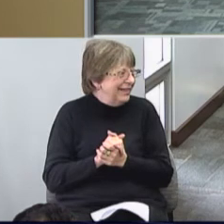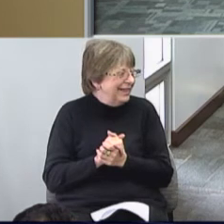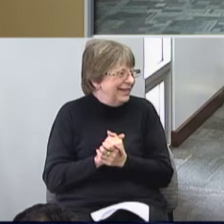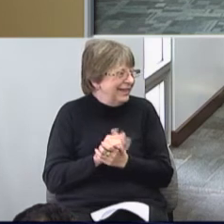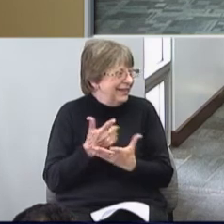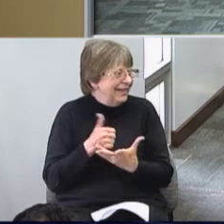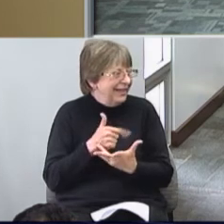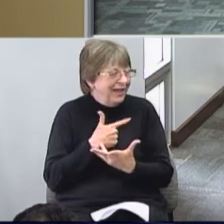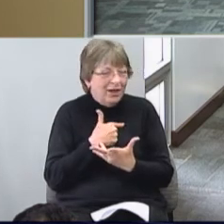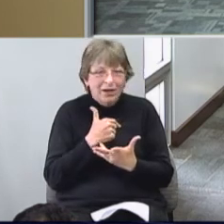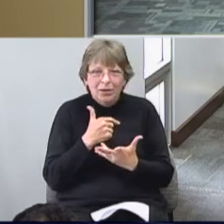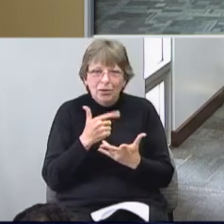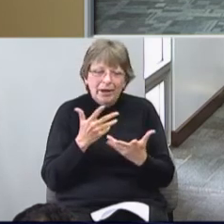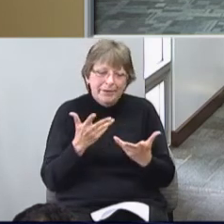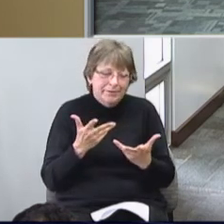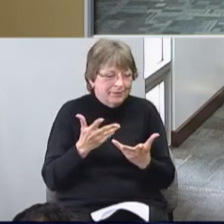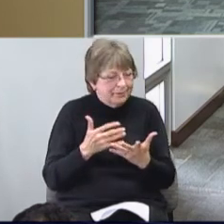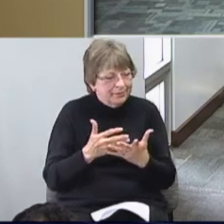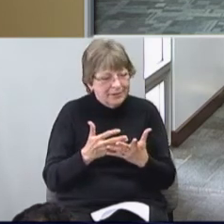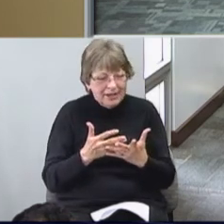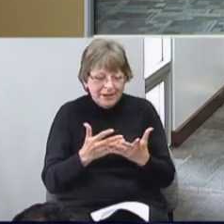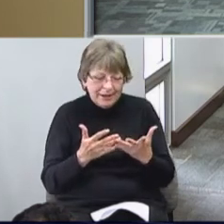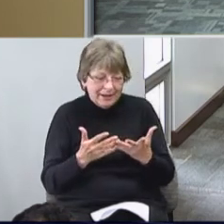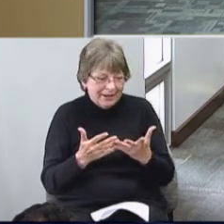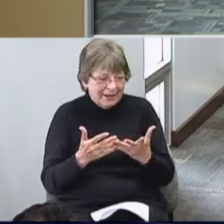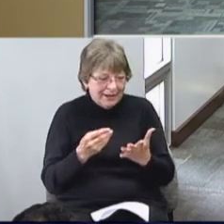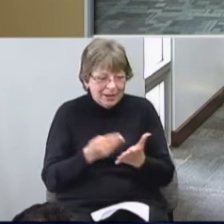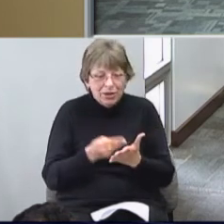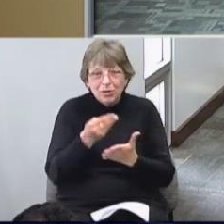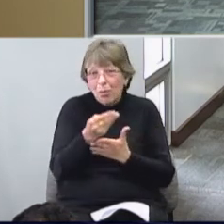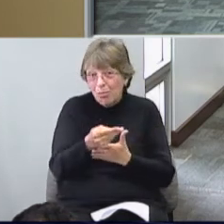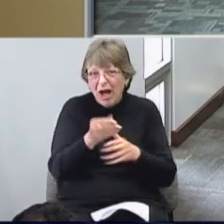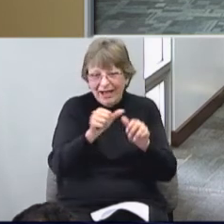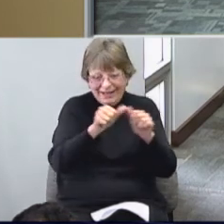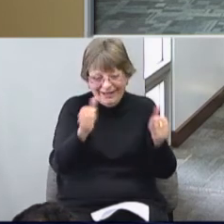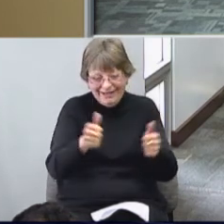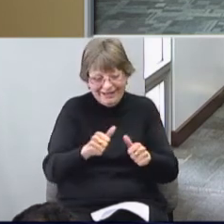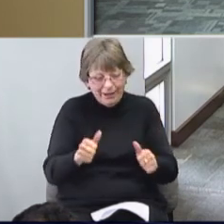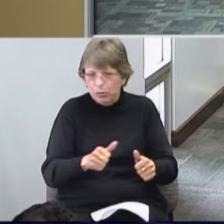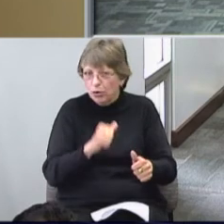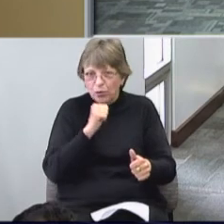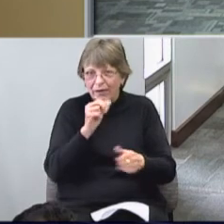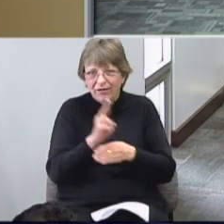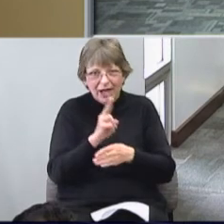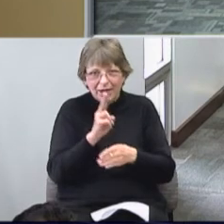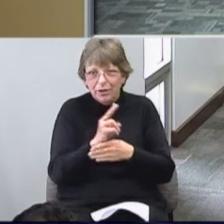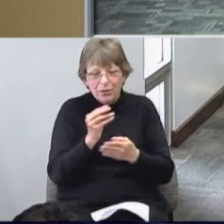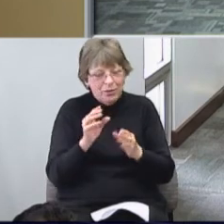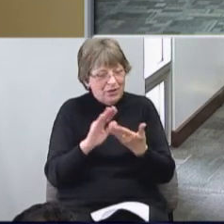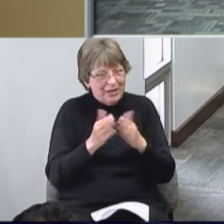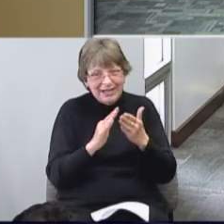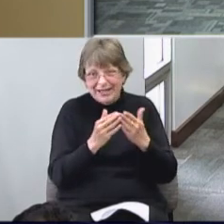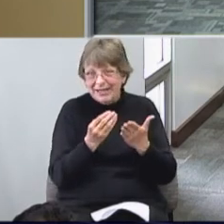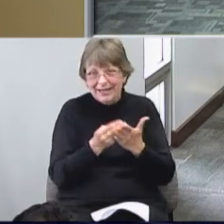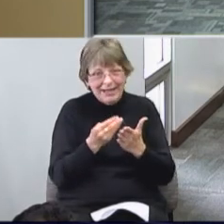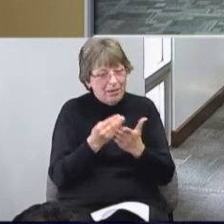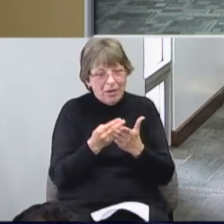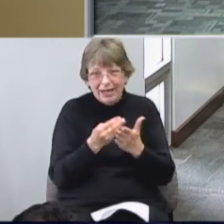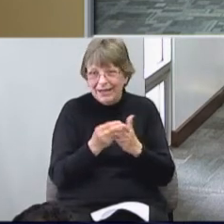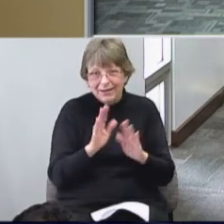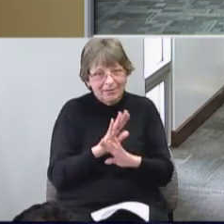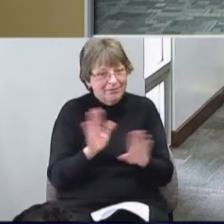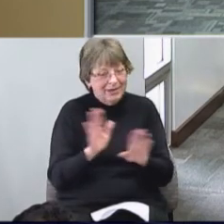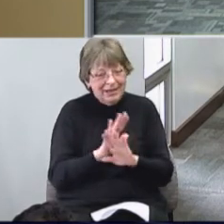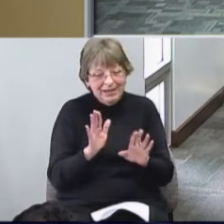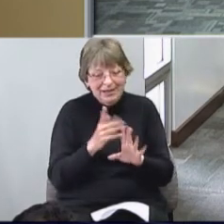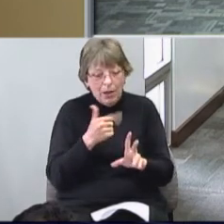we have not, other than buying the sculptures, we've not had to use the city's funds for, and